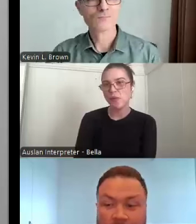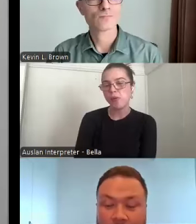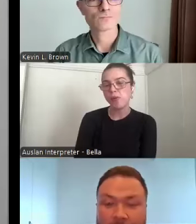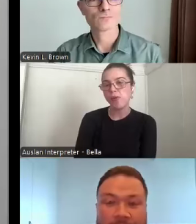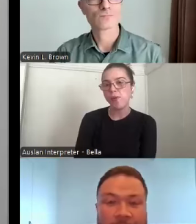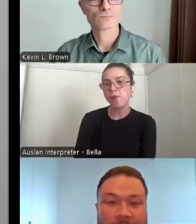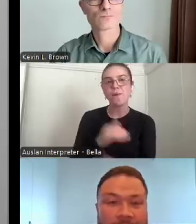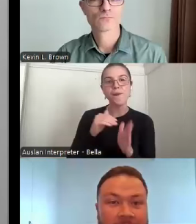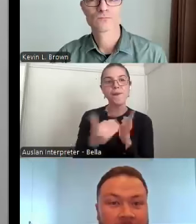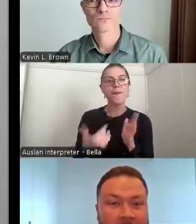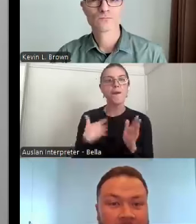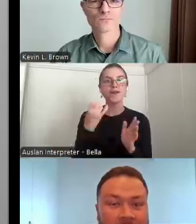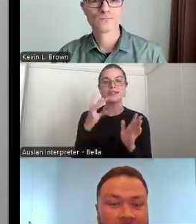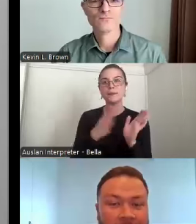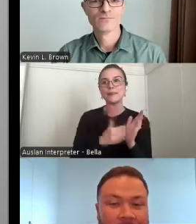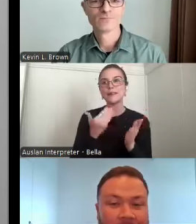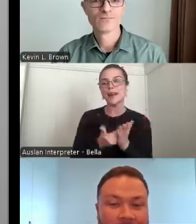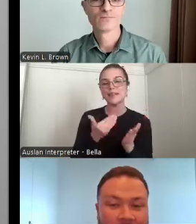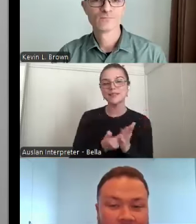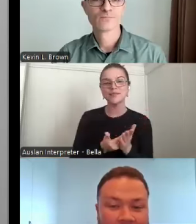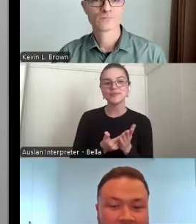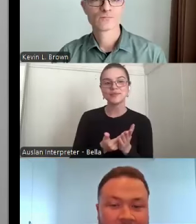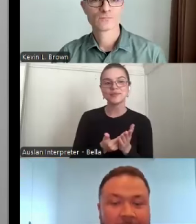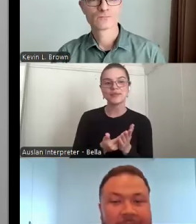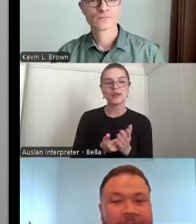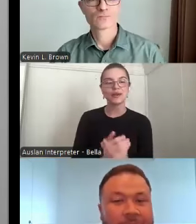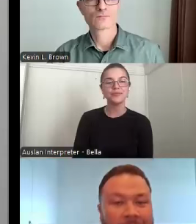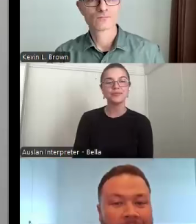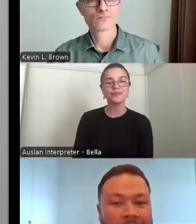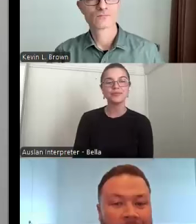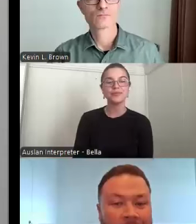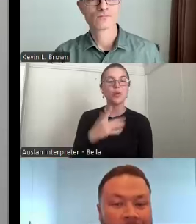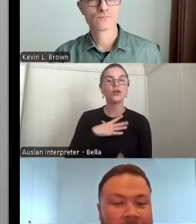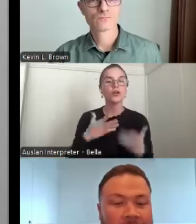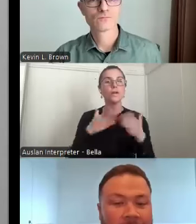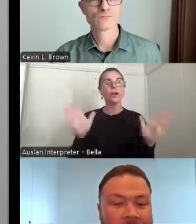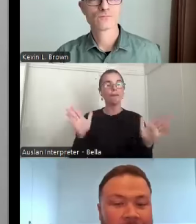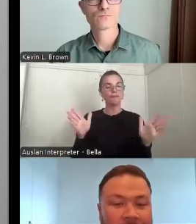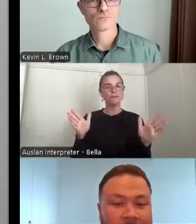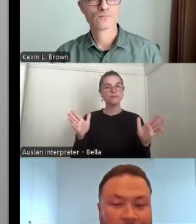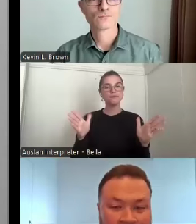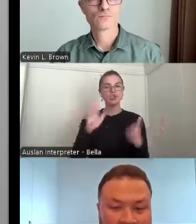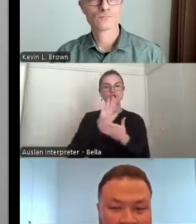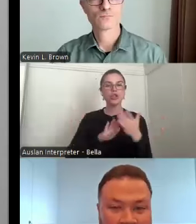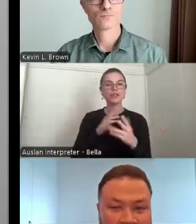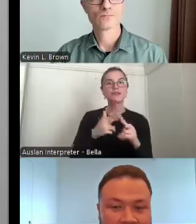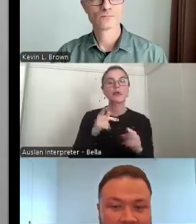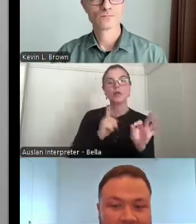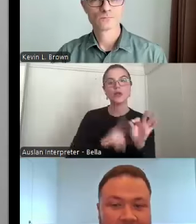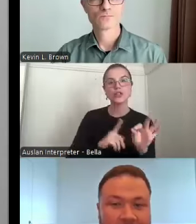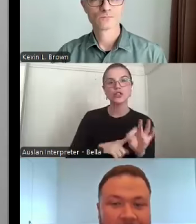now, we've got 10 minutes left in the session, and would like to open up the floor to some